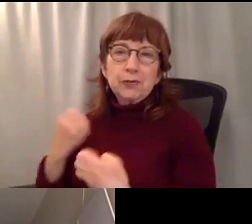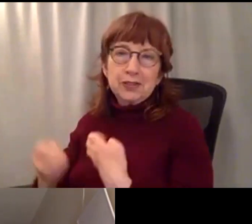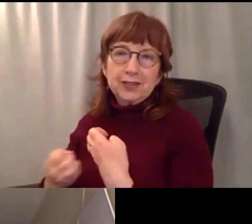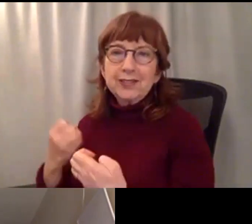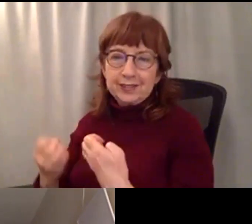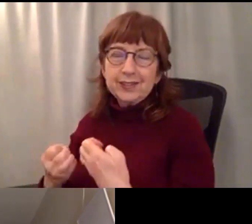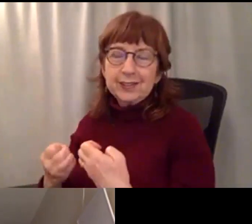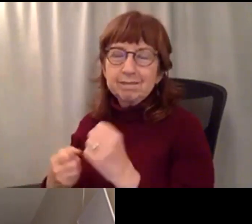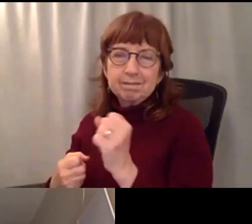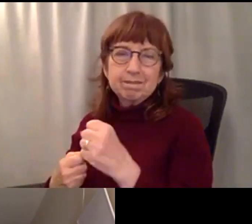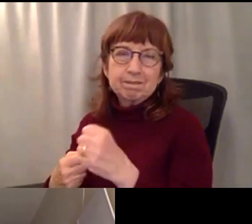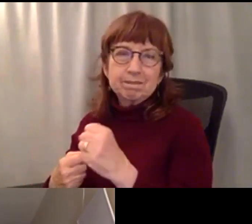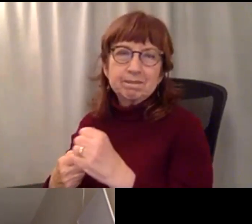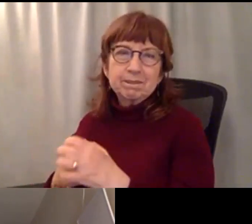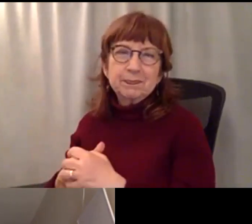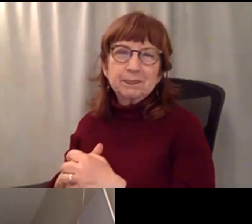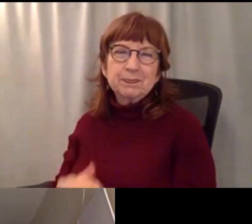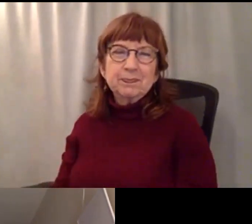Yes.